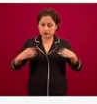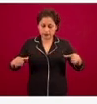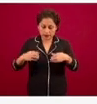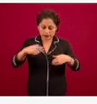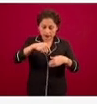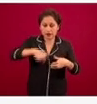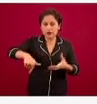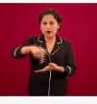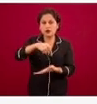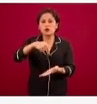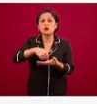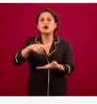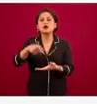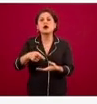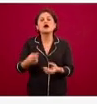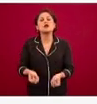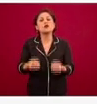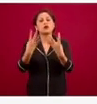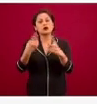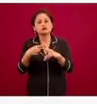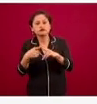in each state.